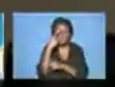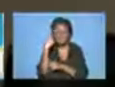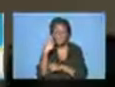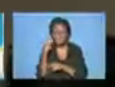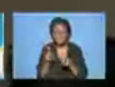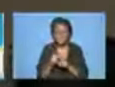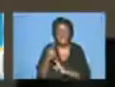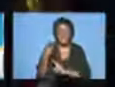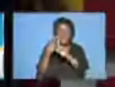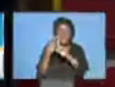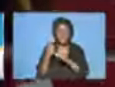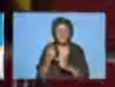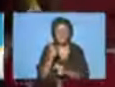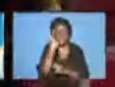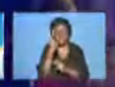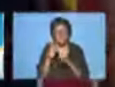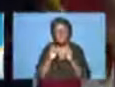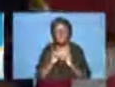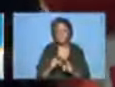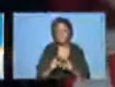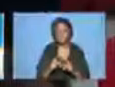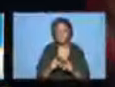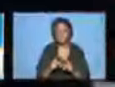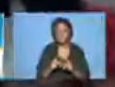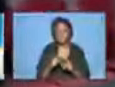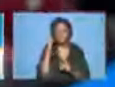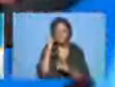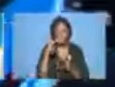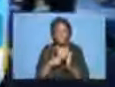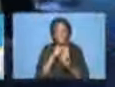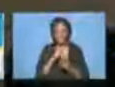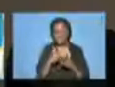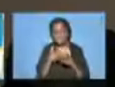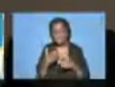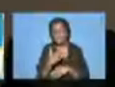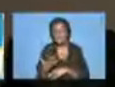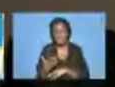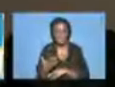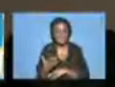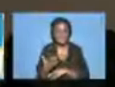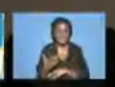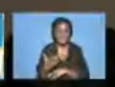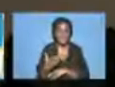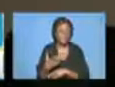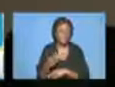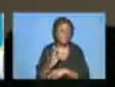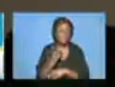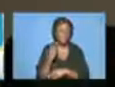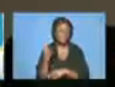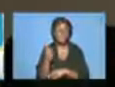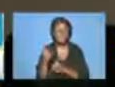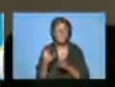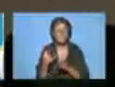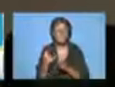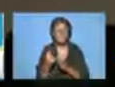TAS, you know, playing in Argentina, knowing that this is, you know, this is the big deal, and, you know, we only could do, it's only us out